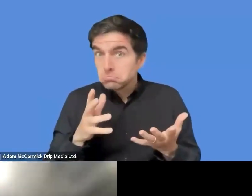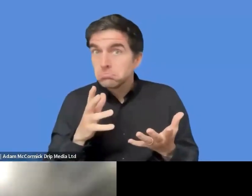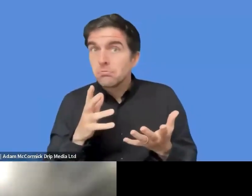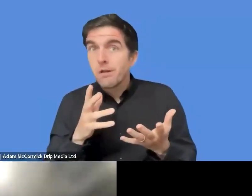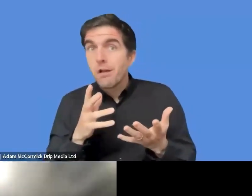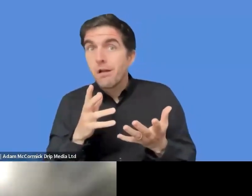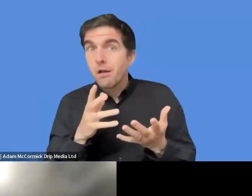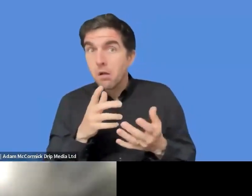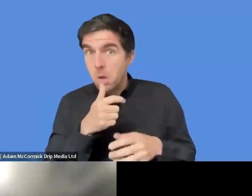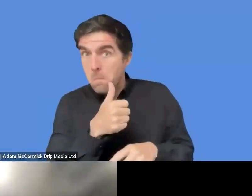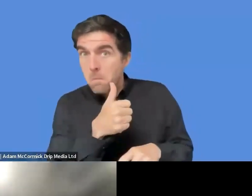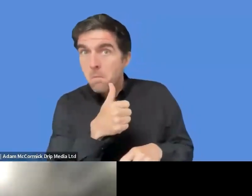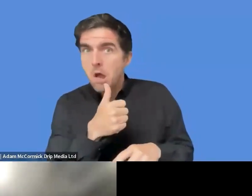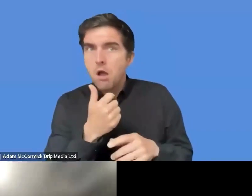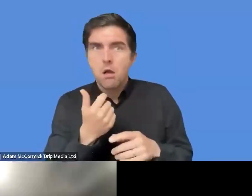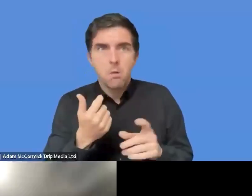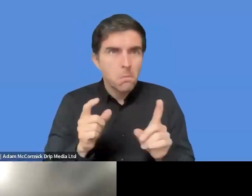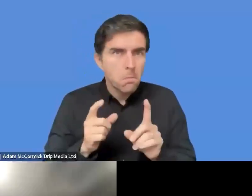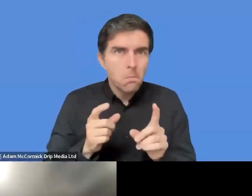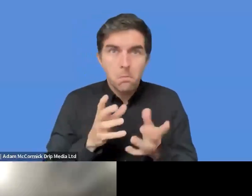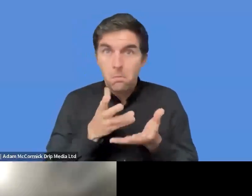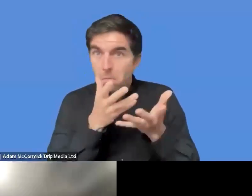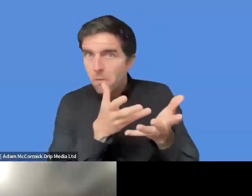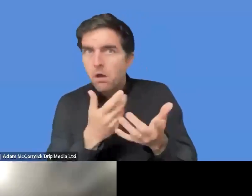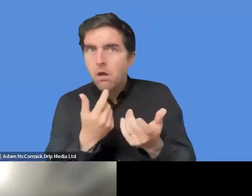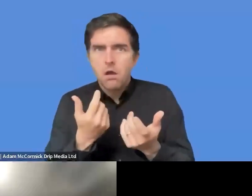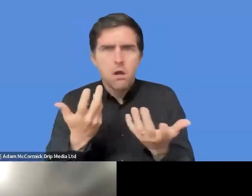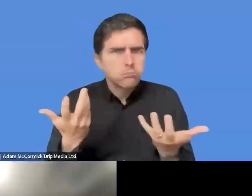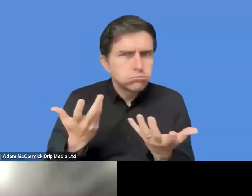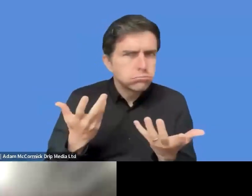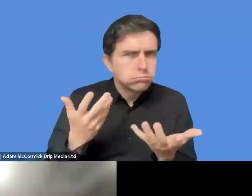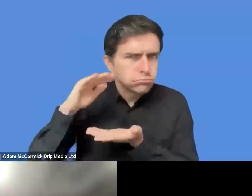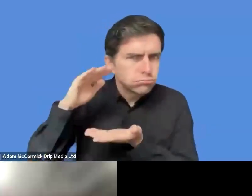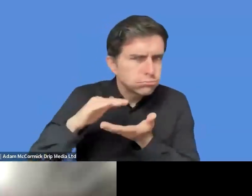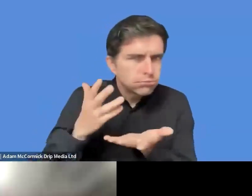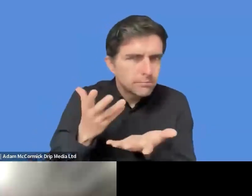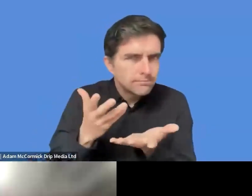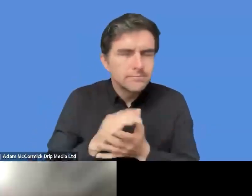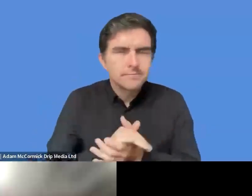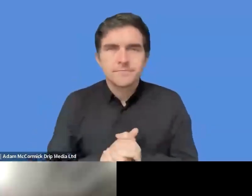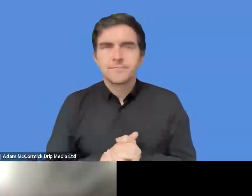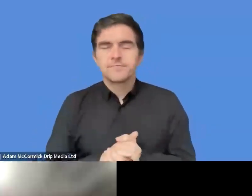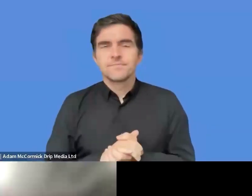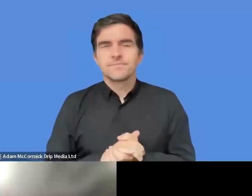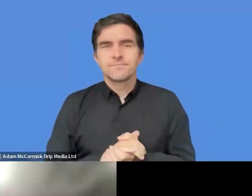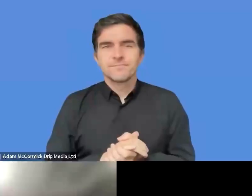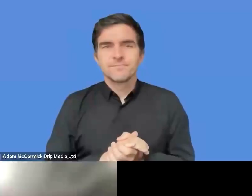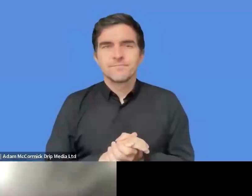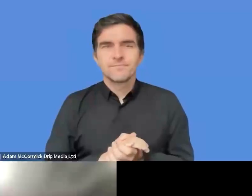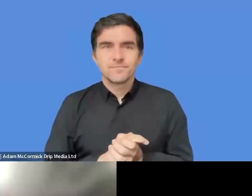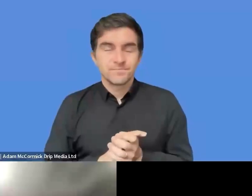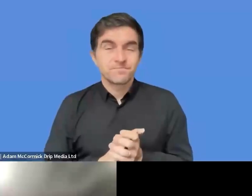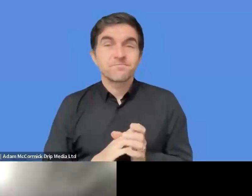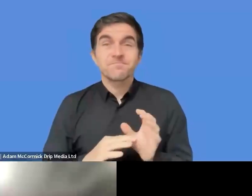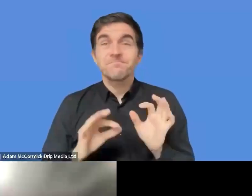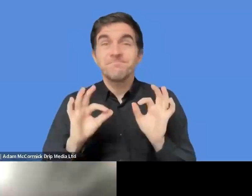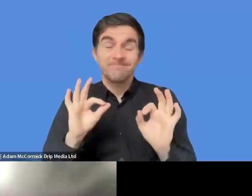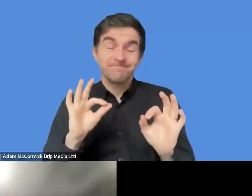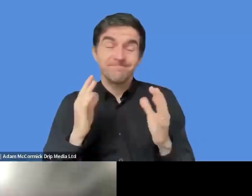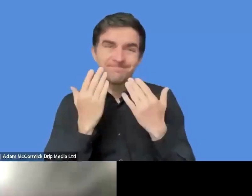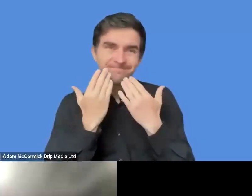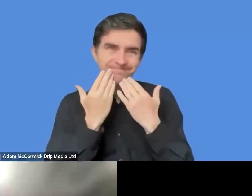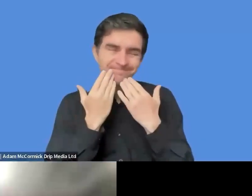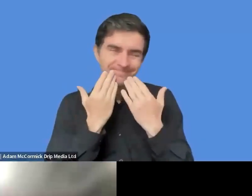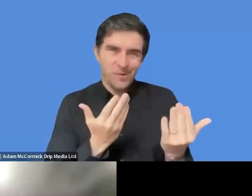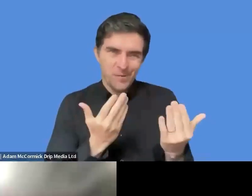Over to you. All right, thank you. Thank you very much. I'll start with a question from Sarah on